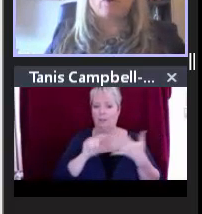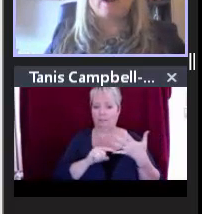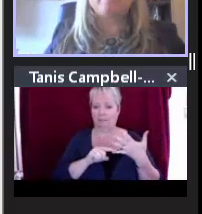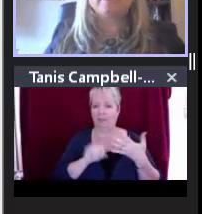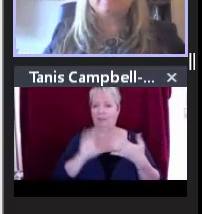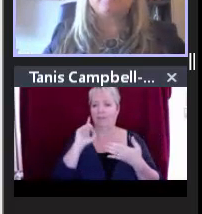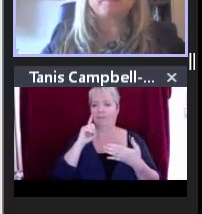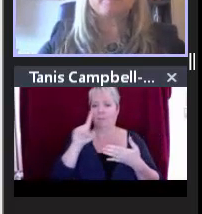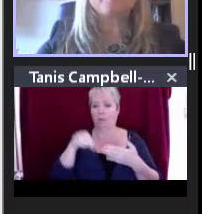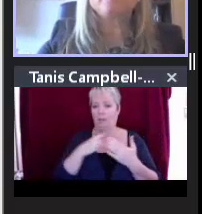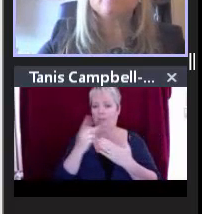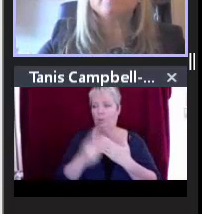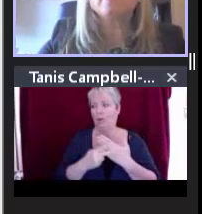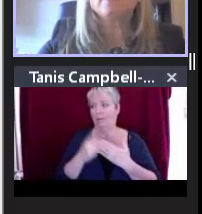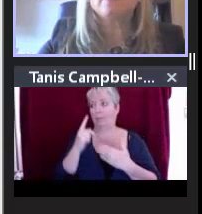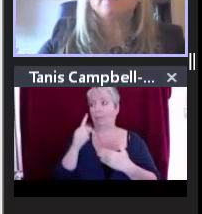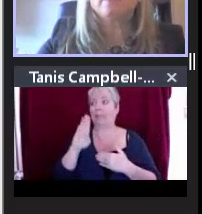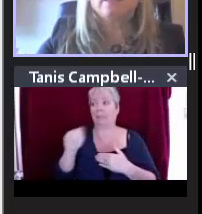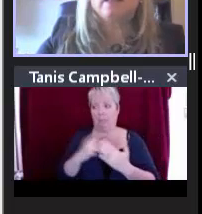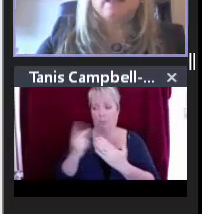of programs.